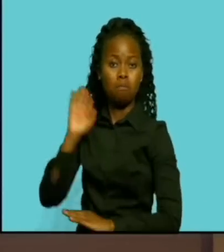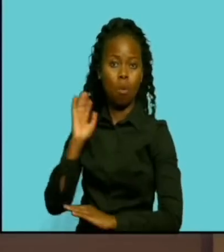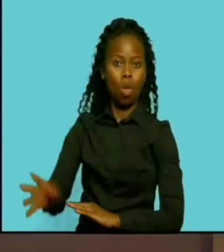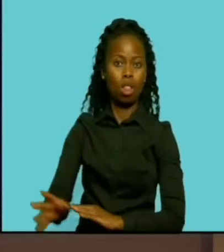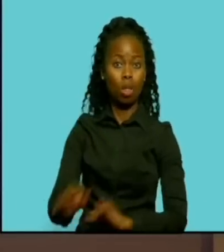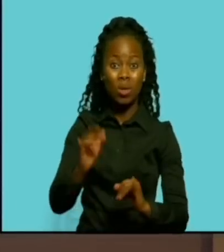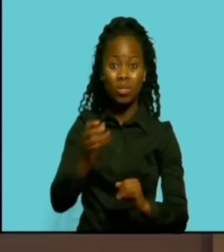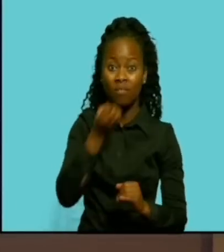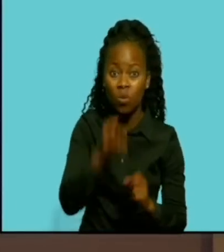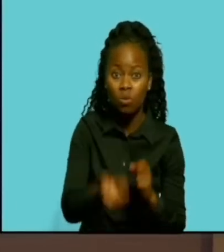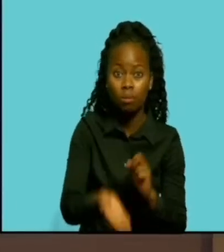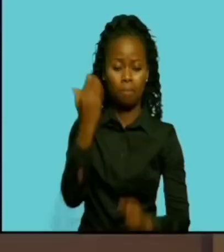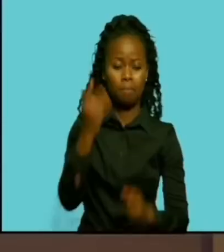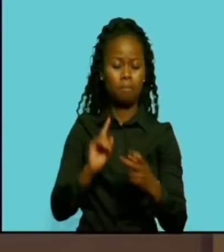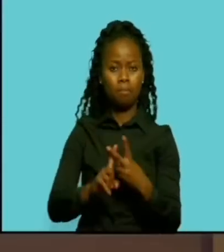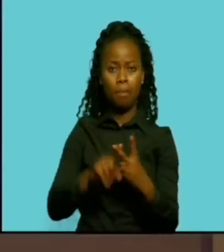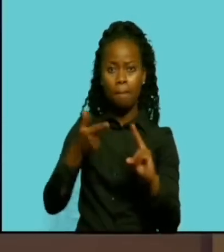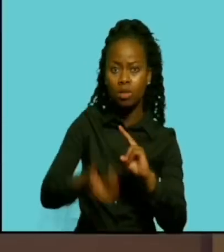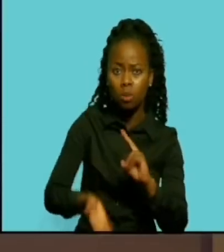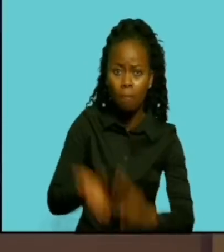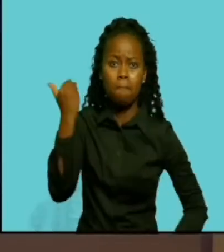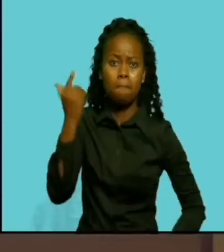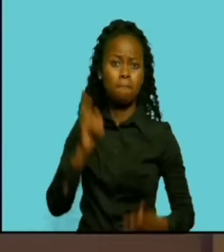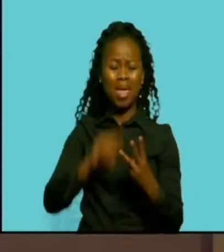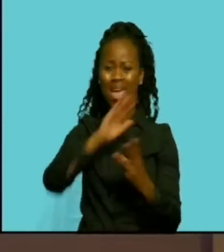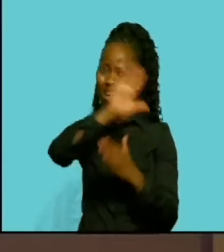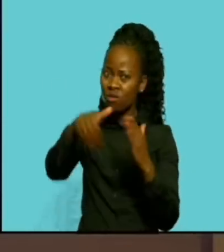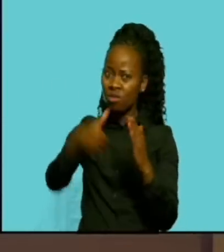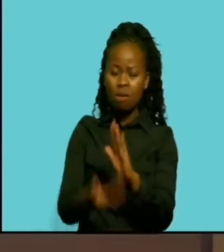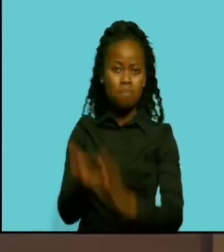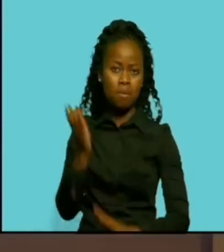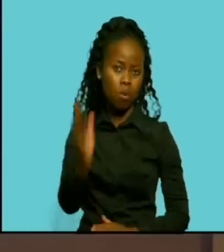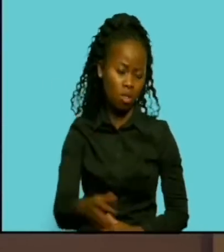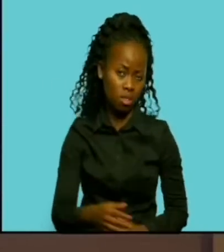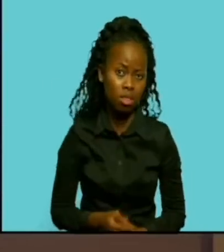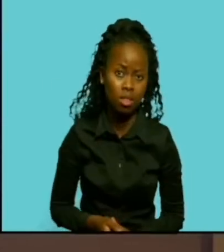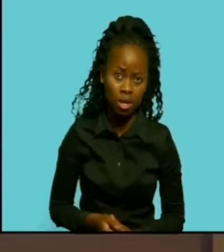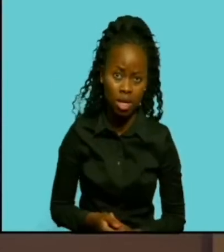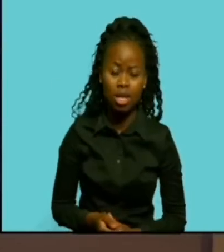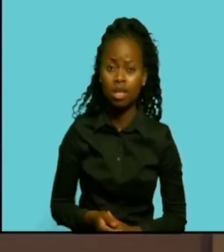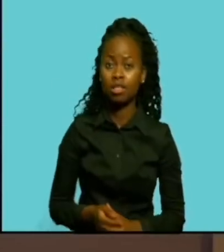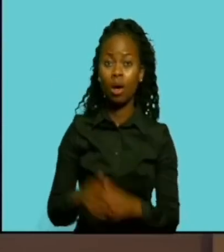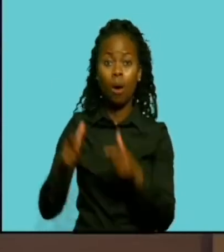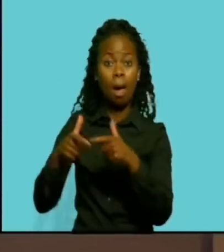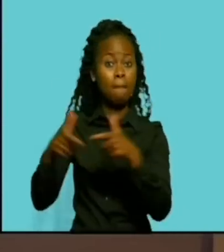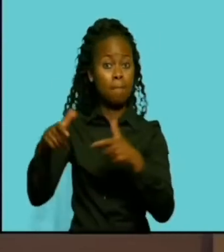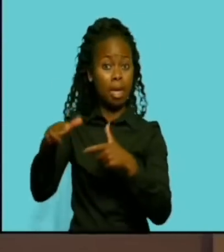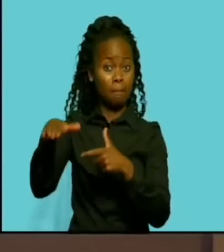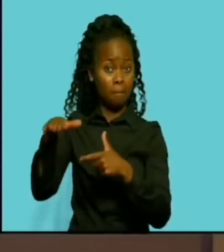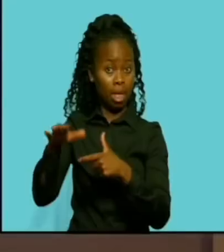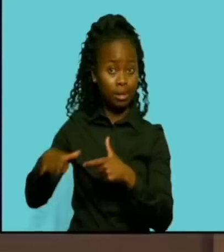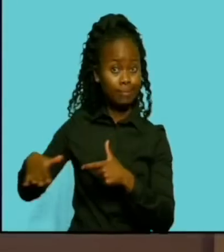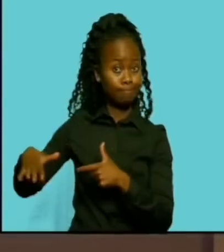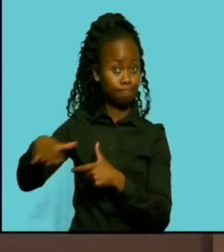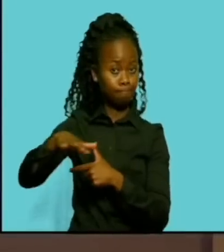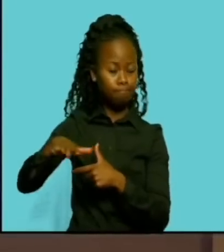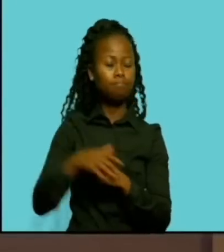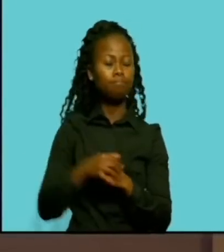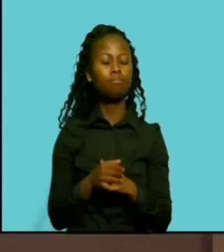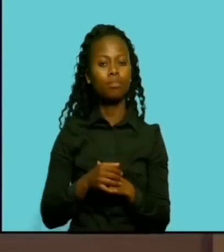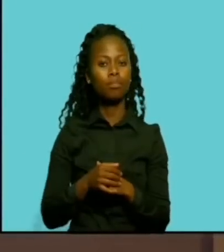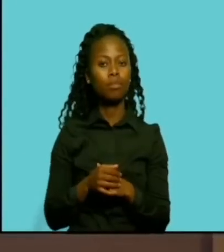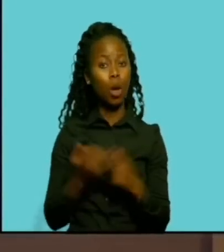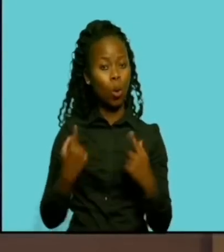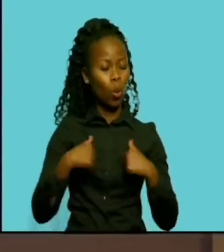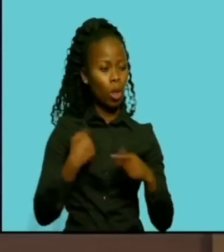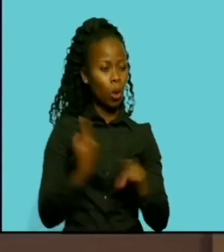at. Tulelo, these things are supply-side inflation. Central banks respond to